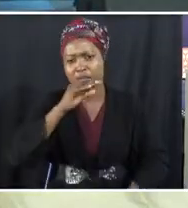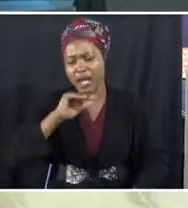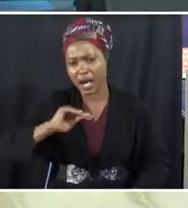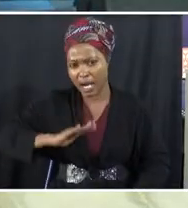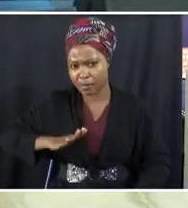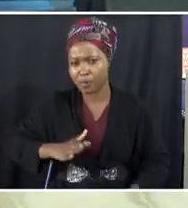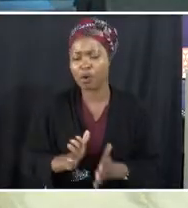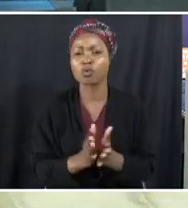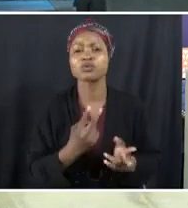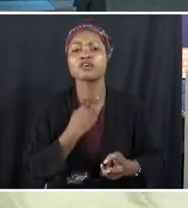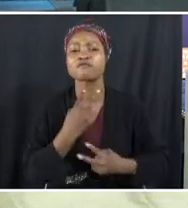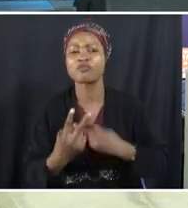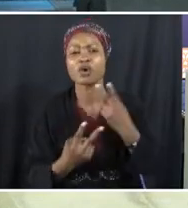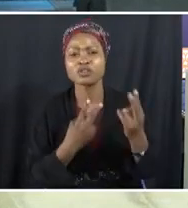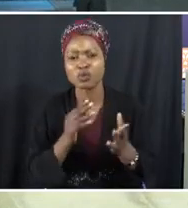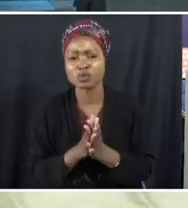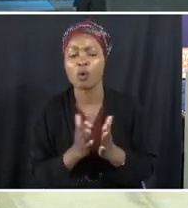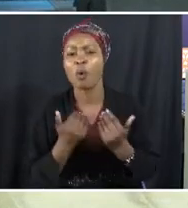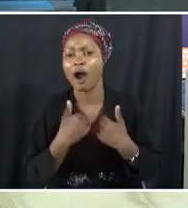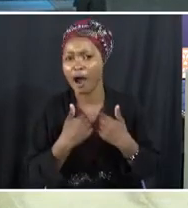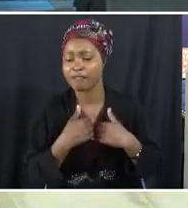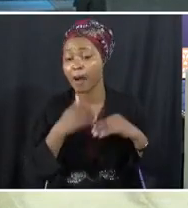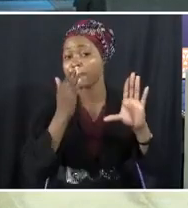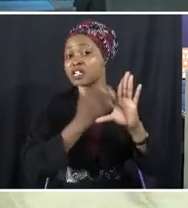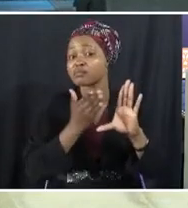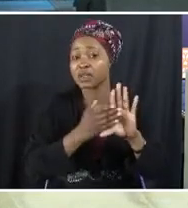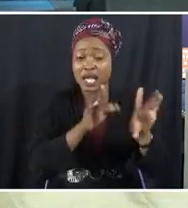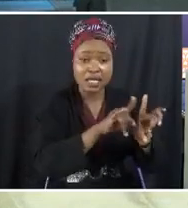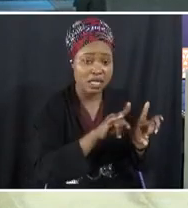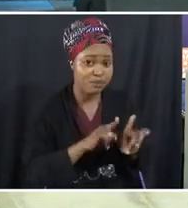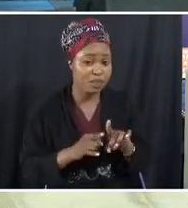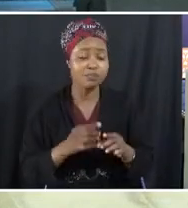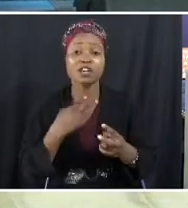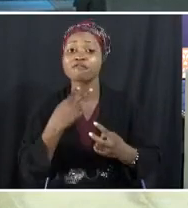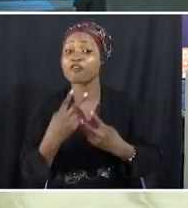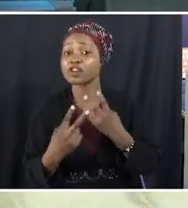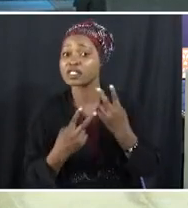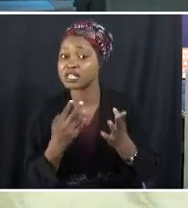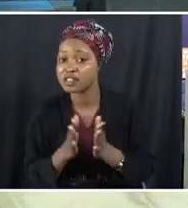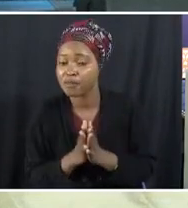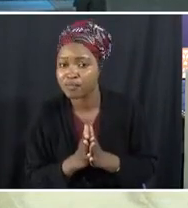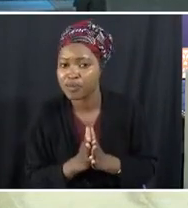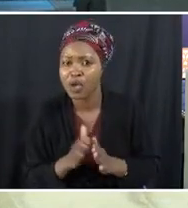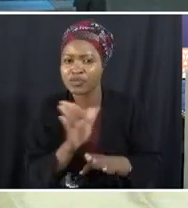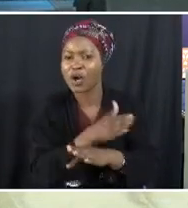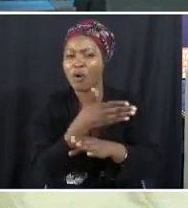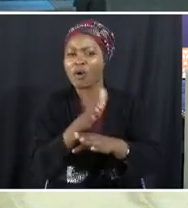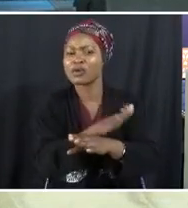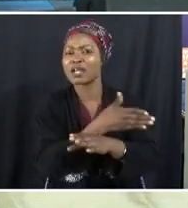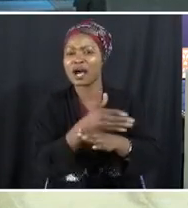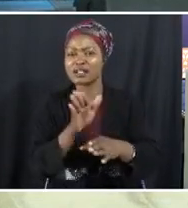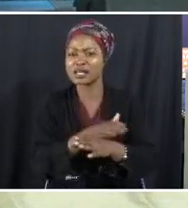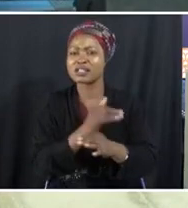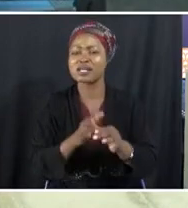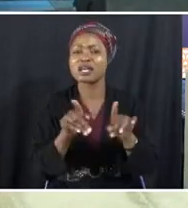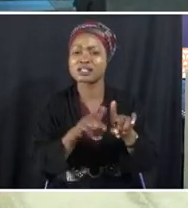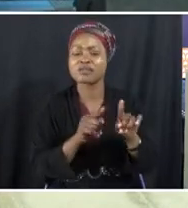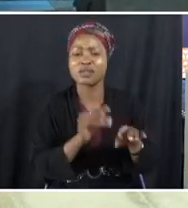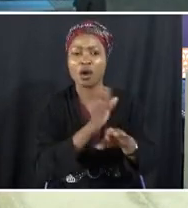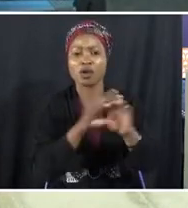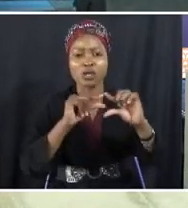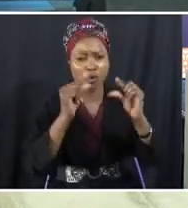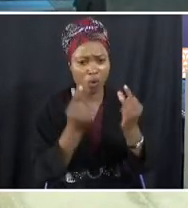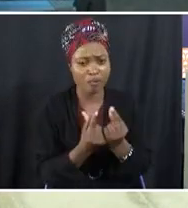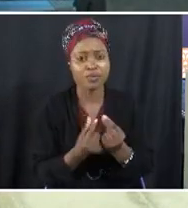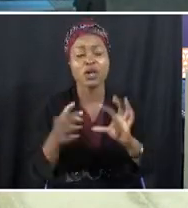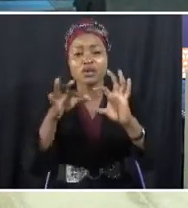wonderful voices from those who have participated, the wonderful voices from the conductors and those who have been choristering. Father, unite